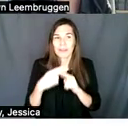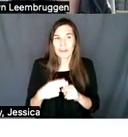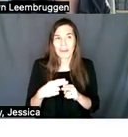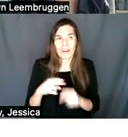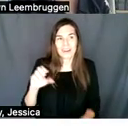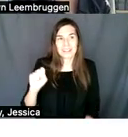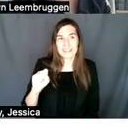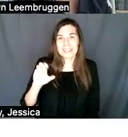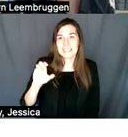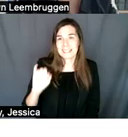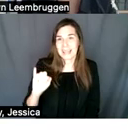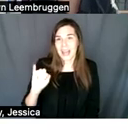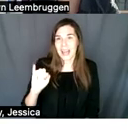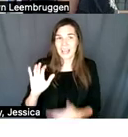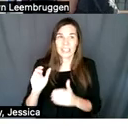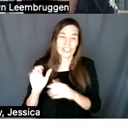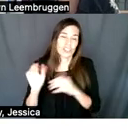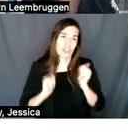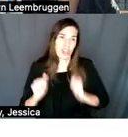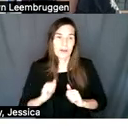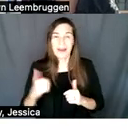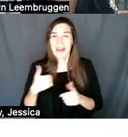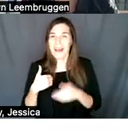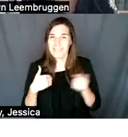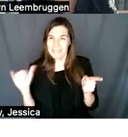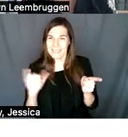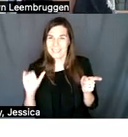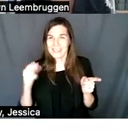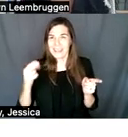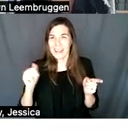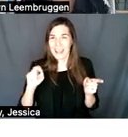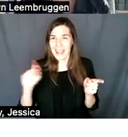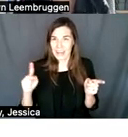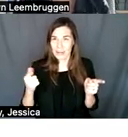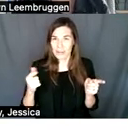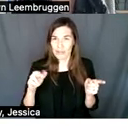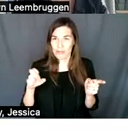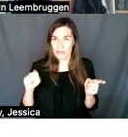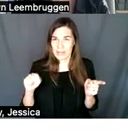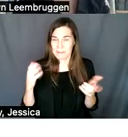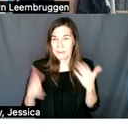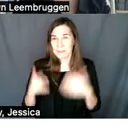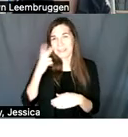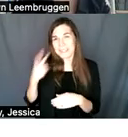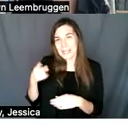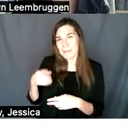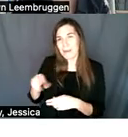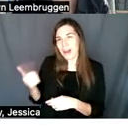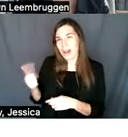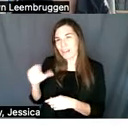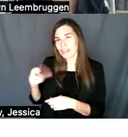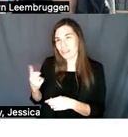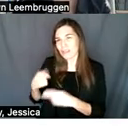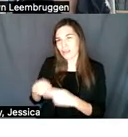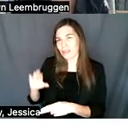film some videos with them, including this one with Hank Green. Maybe you've seen him on their sister channel, Crash Course. And so I